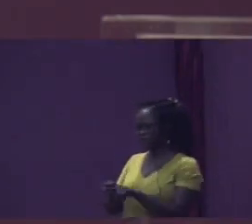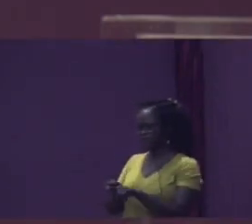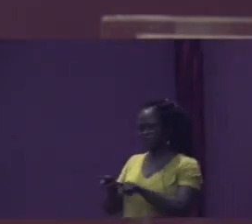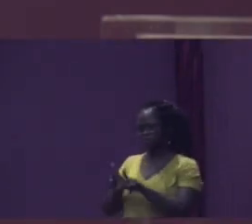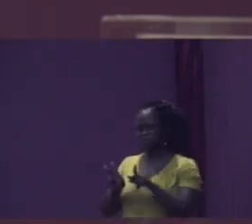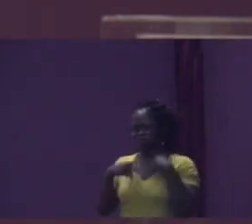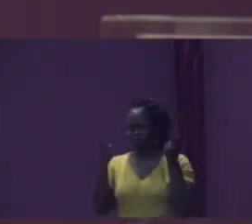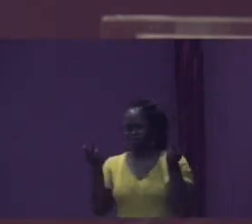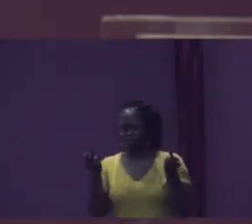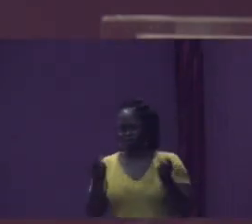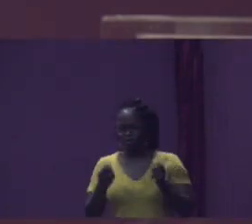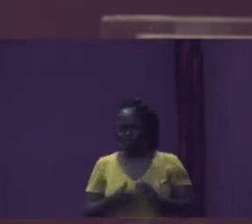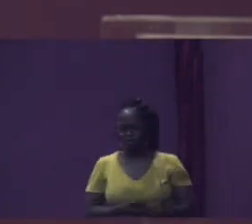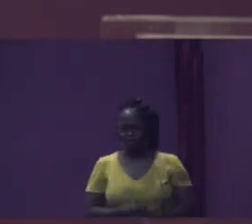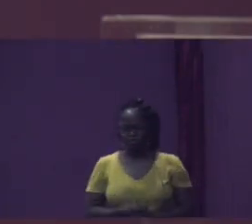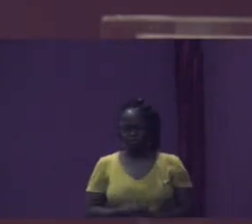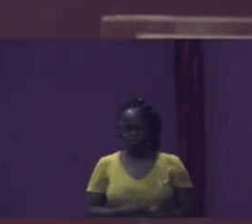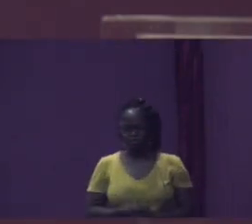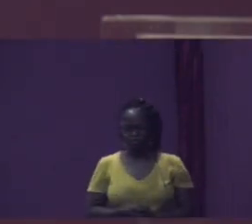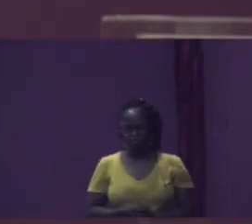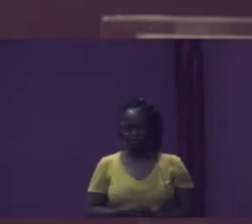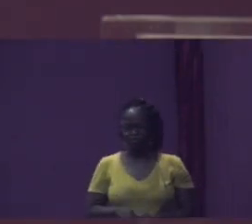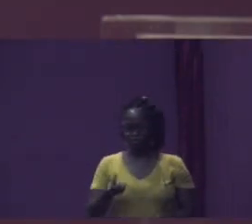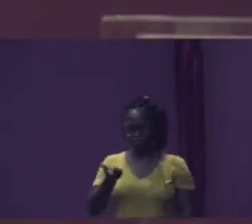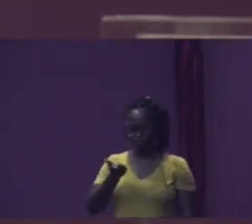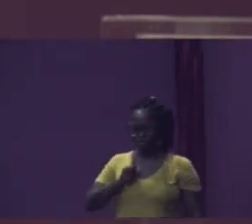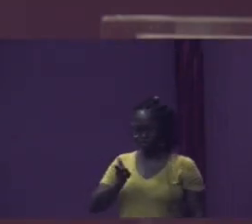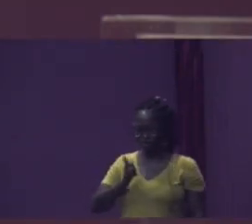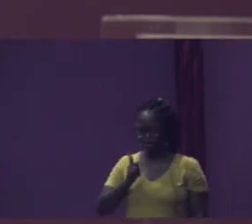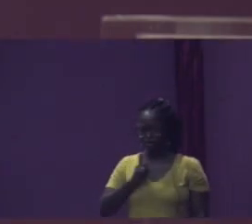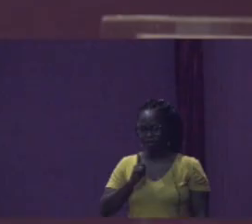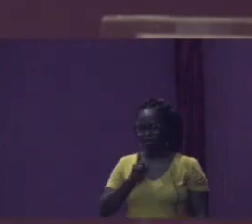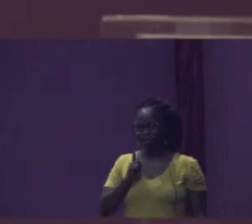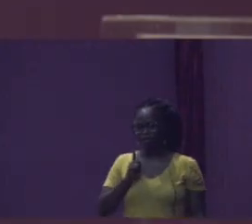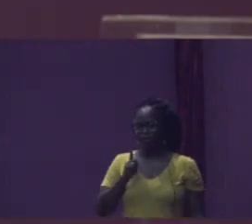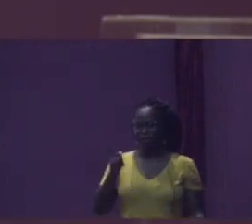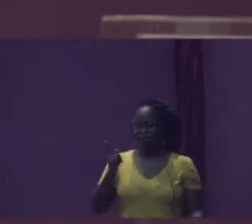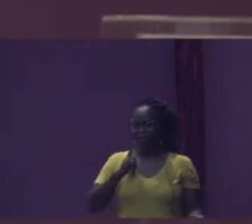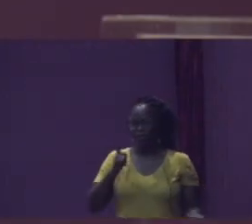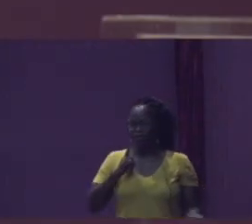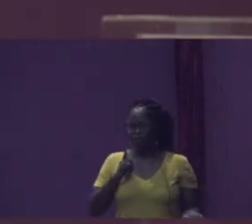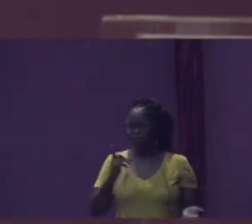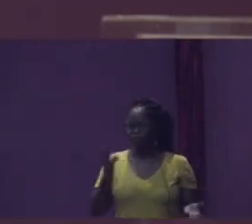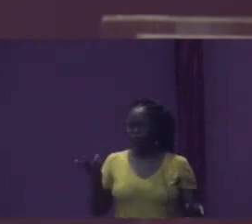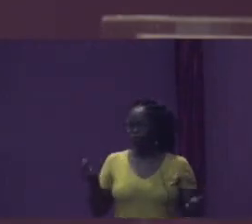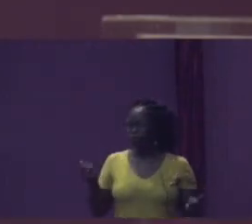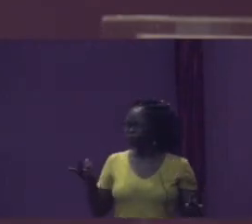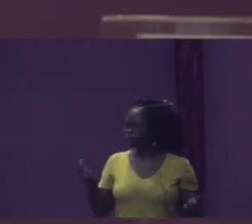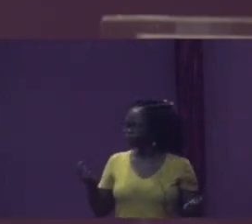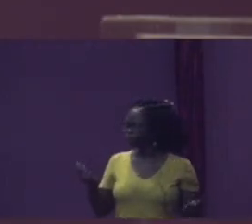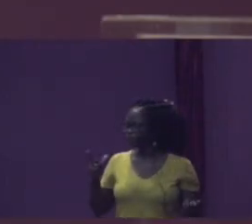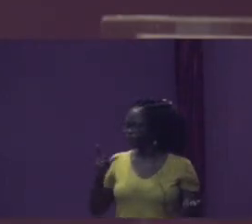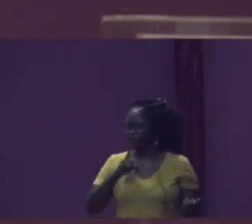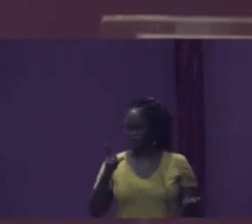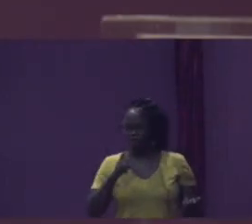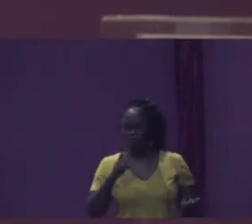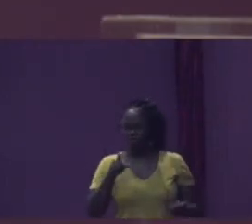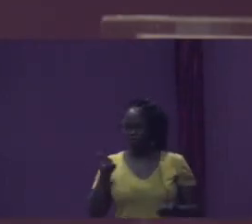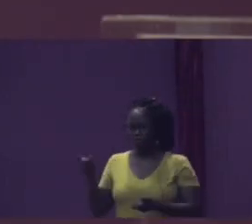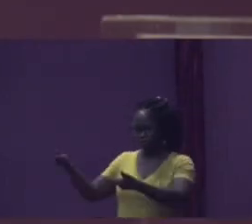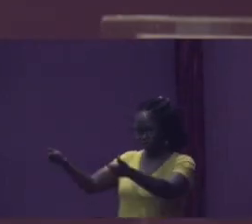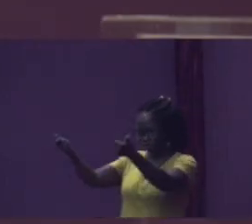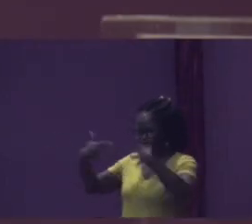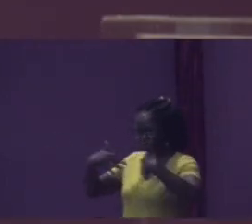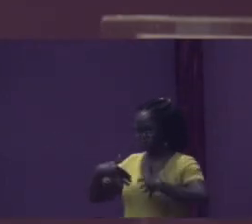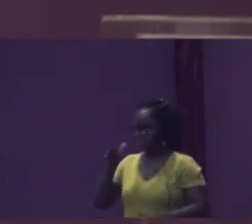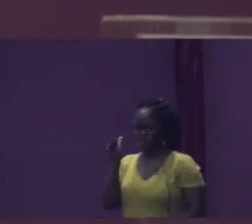woman who wanted to describe getting a cesarean in Brazil as a hotel, and then Maria described the